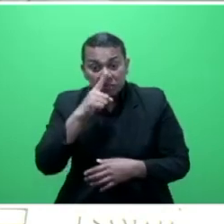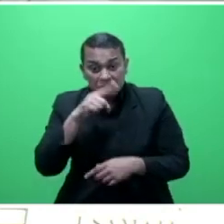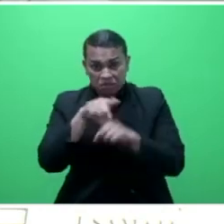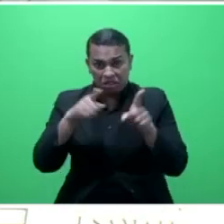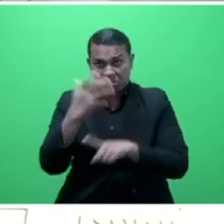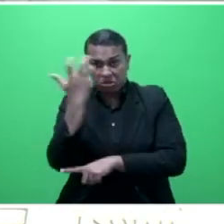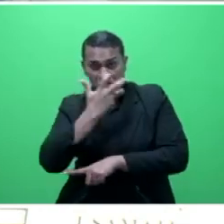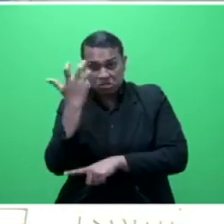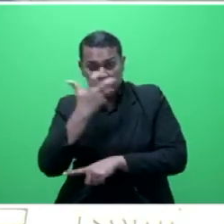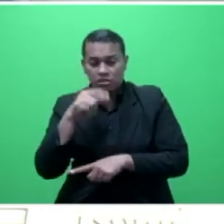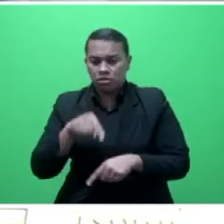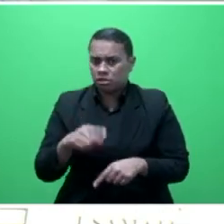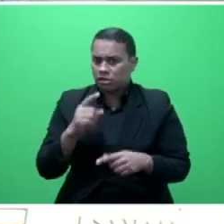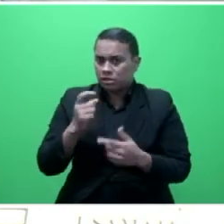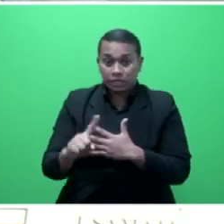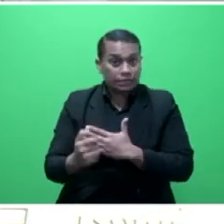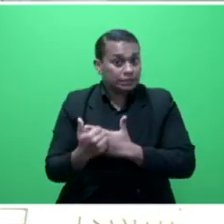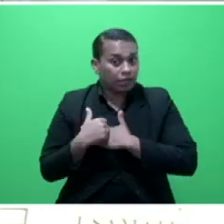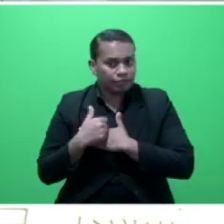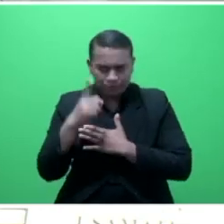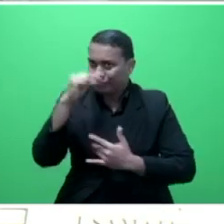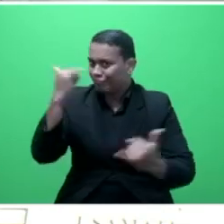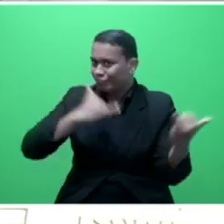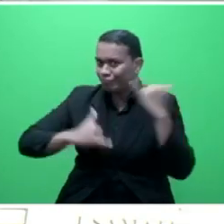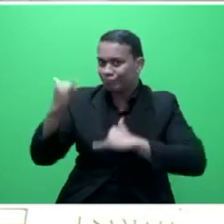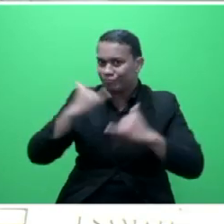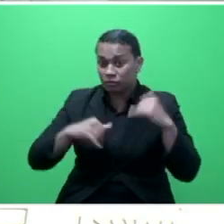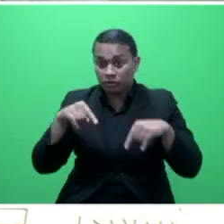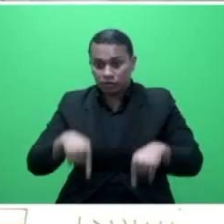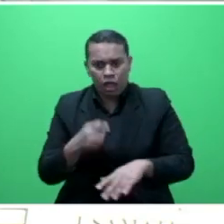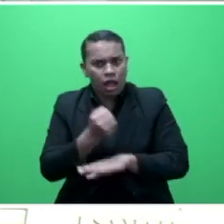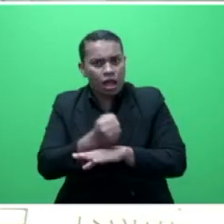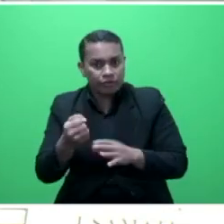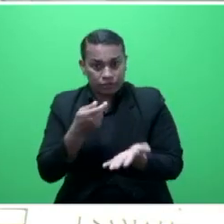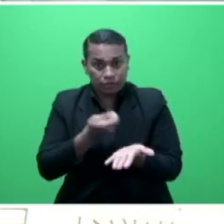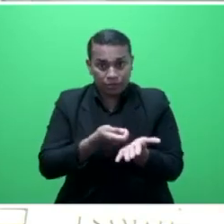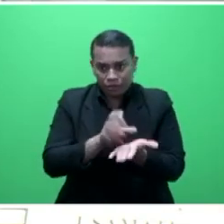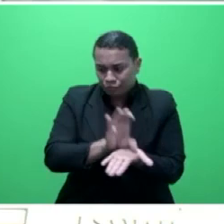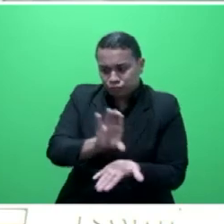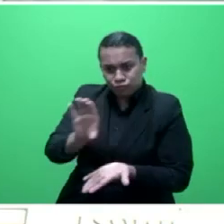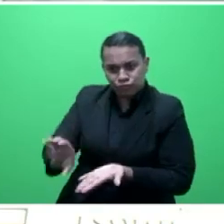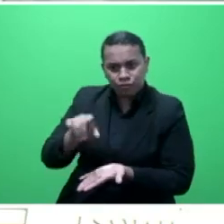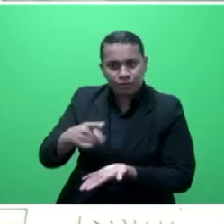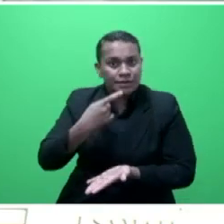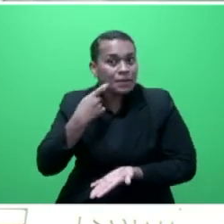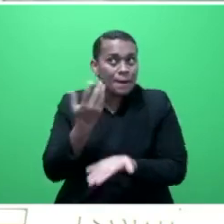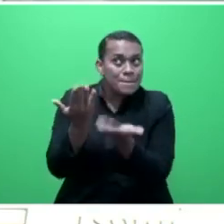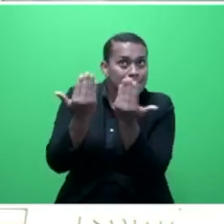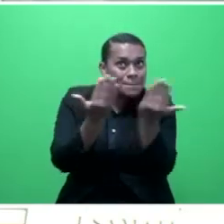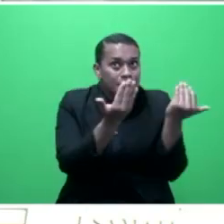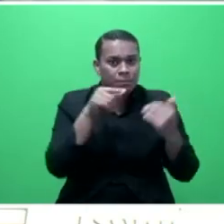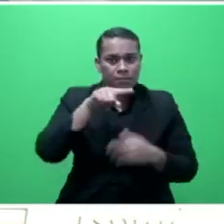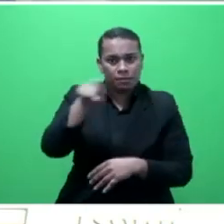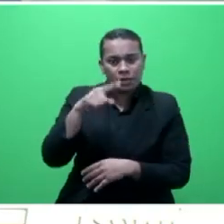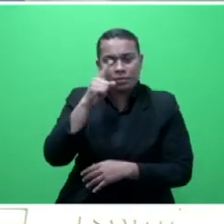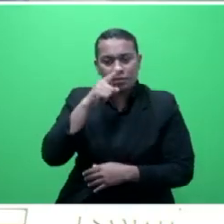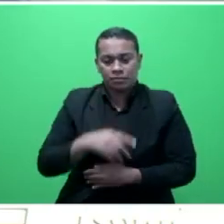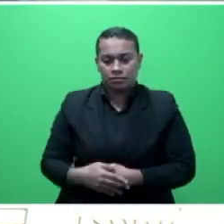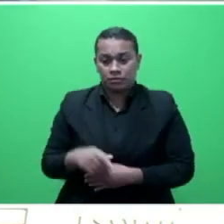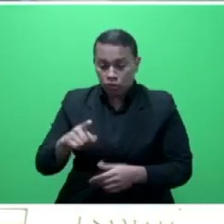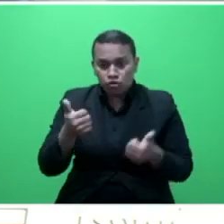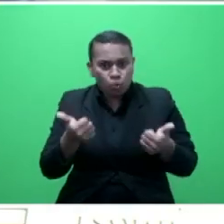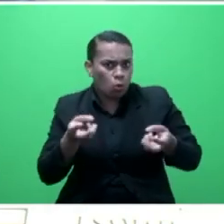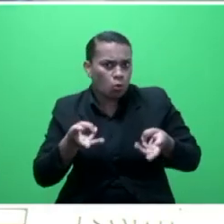rapid revitalization of tourism. This has the potential to rekindle the immense,